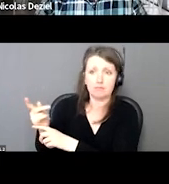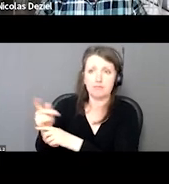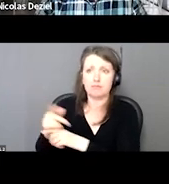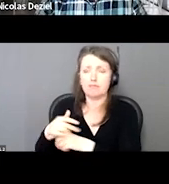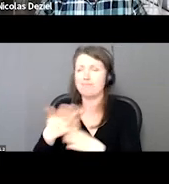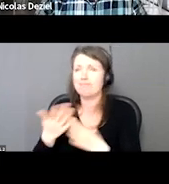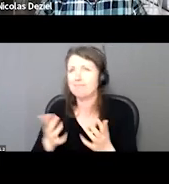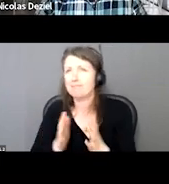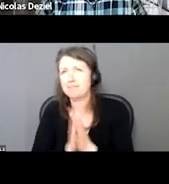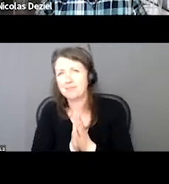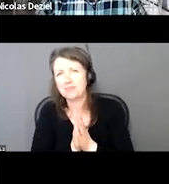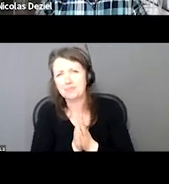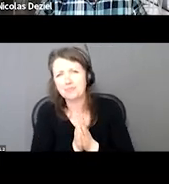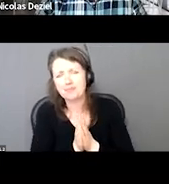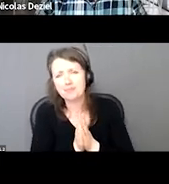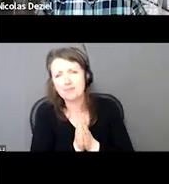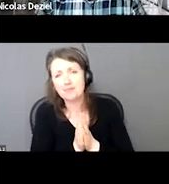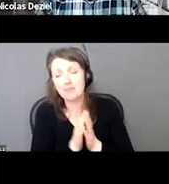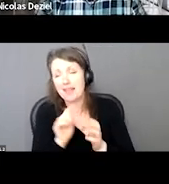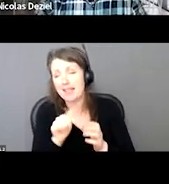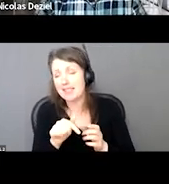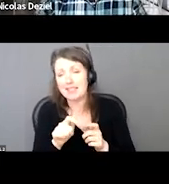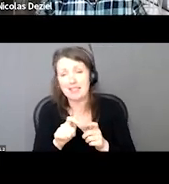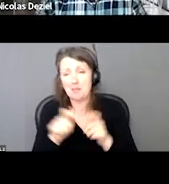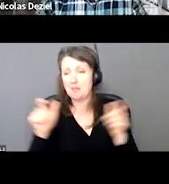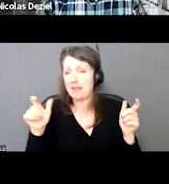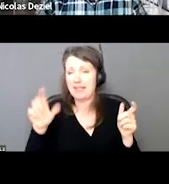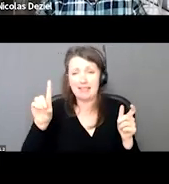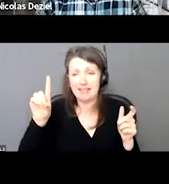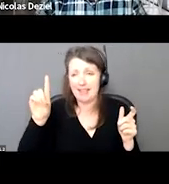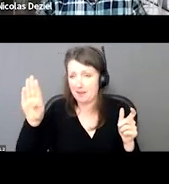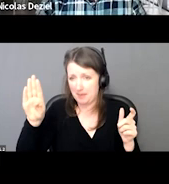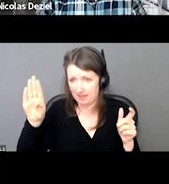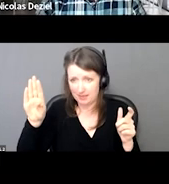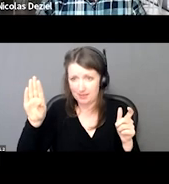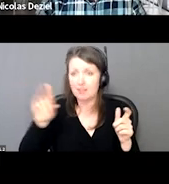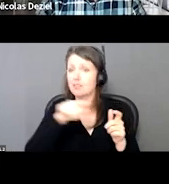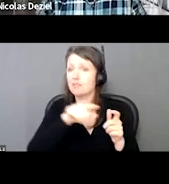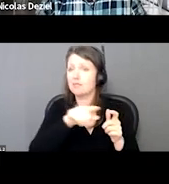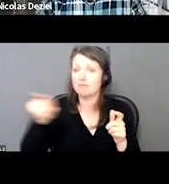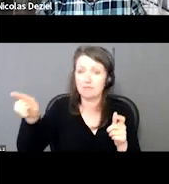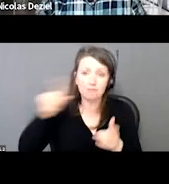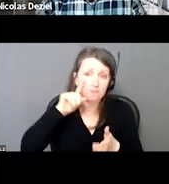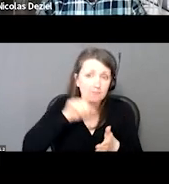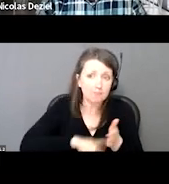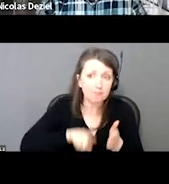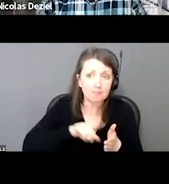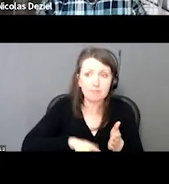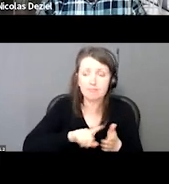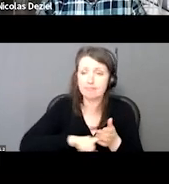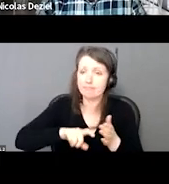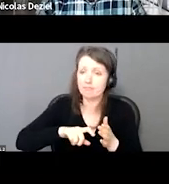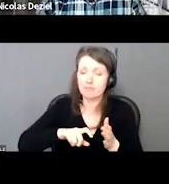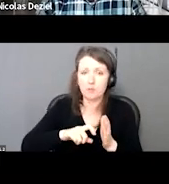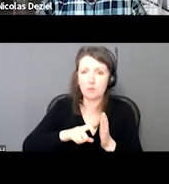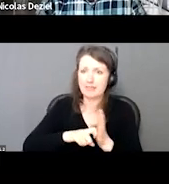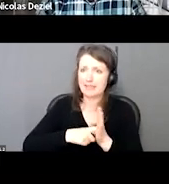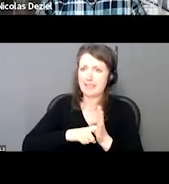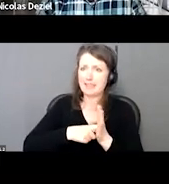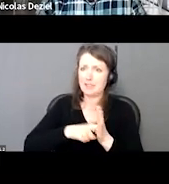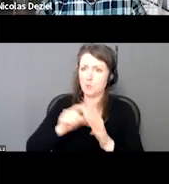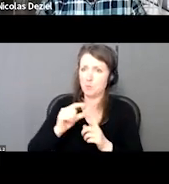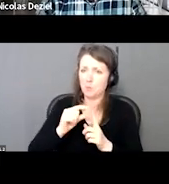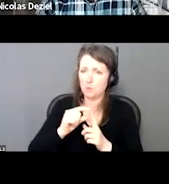it's a big kind of repository, big database where you're able to search by sectors, by keywords, and you're going to be able to